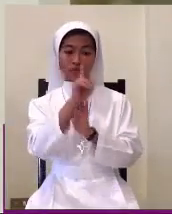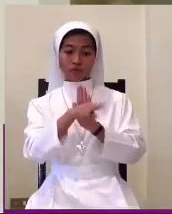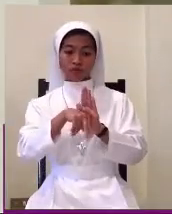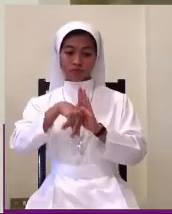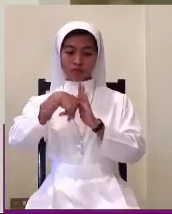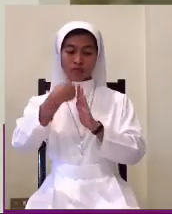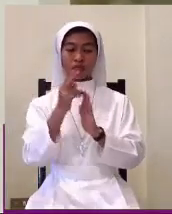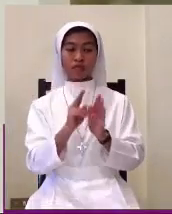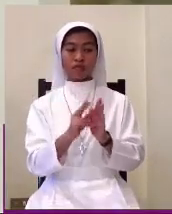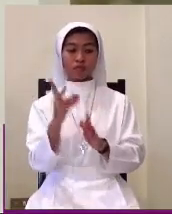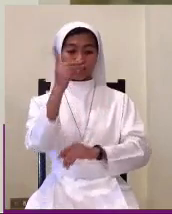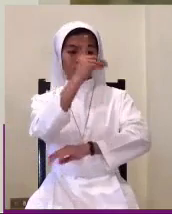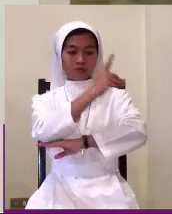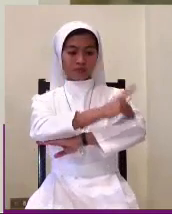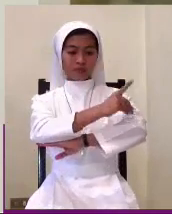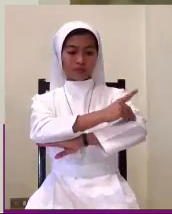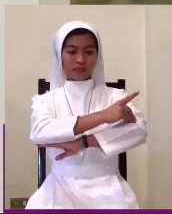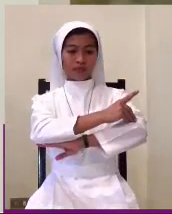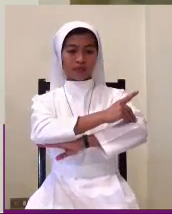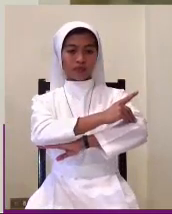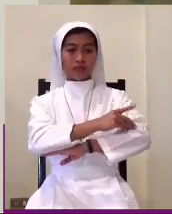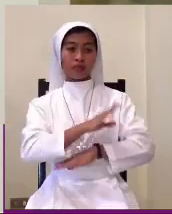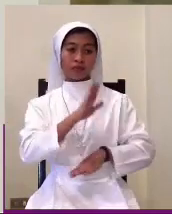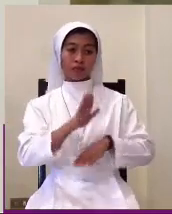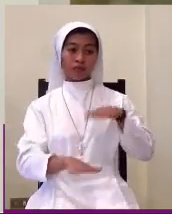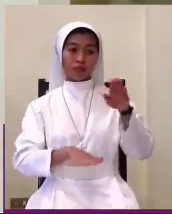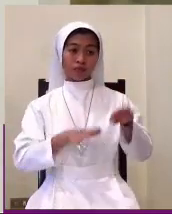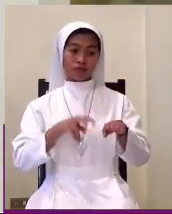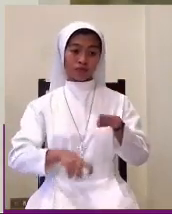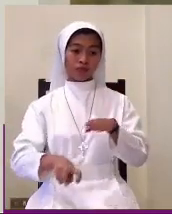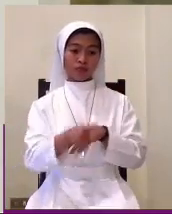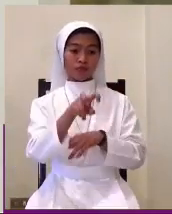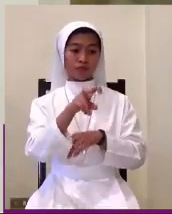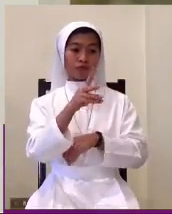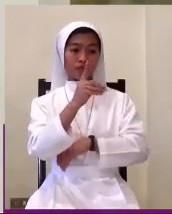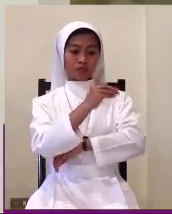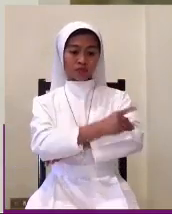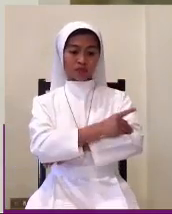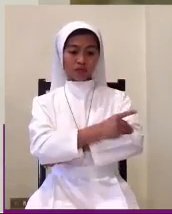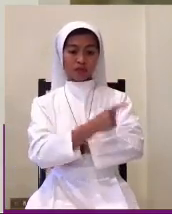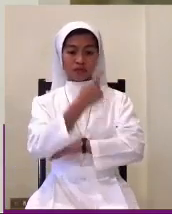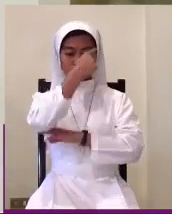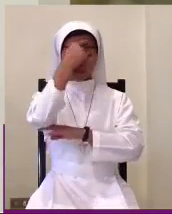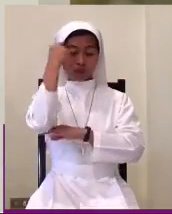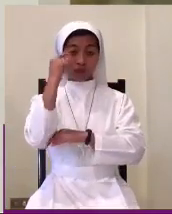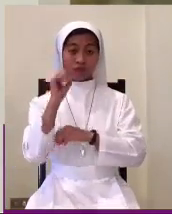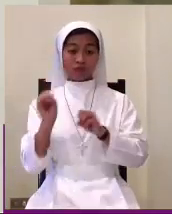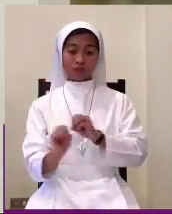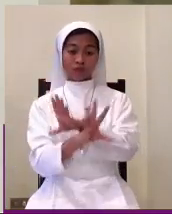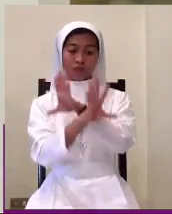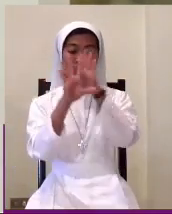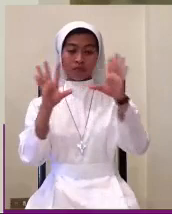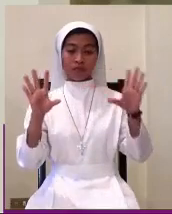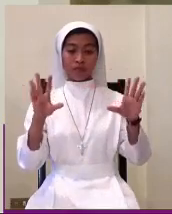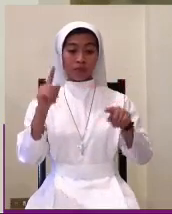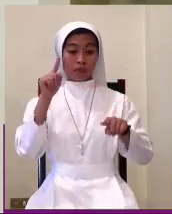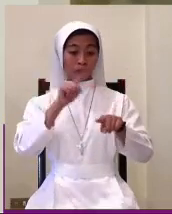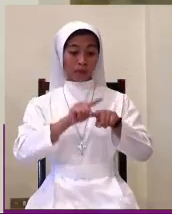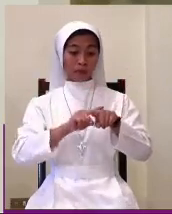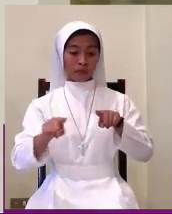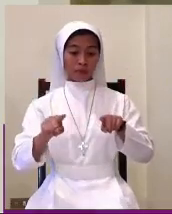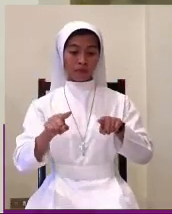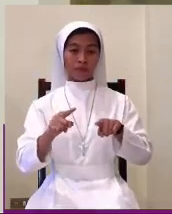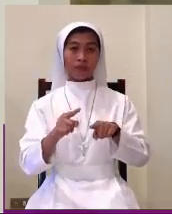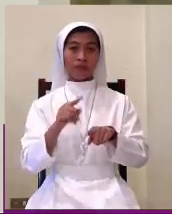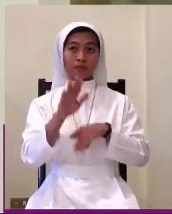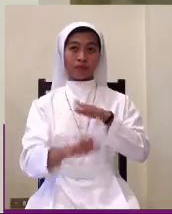day, he does not stumble, because he sees the light of this world. But if one walks at